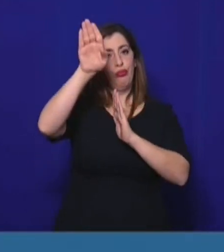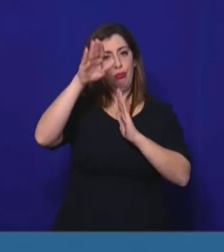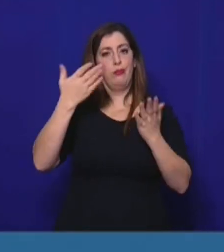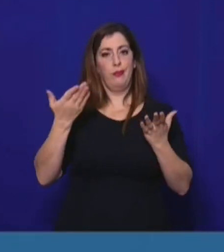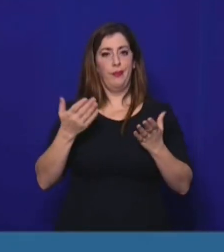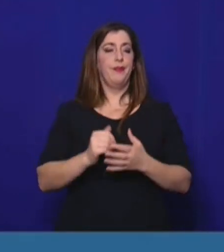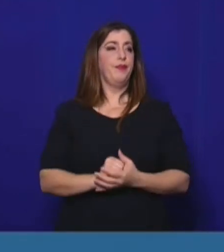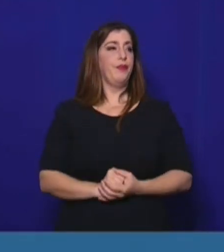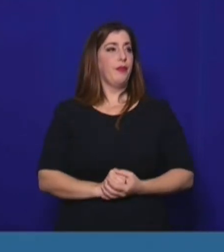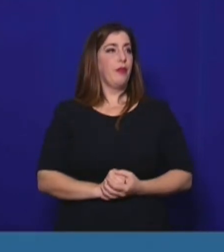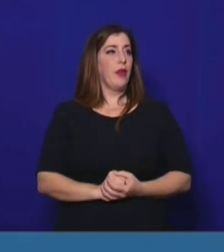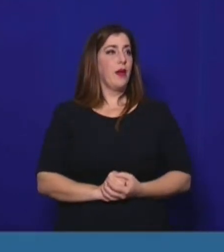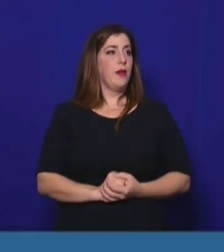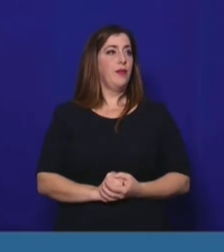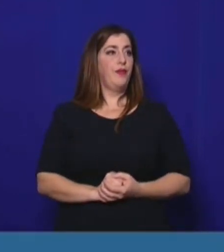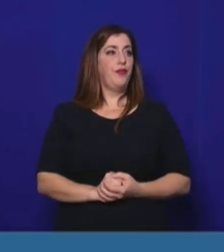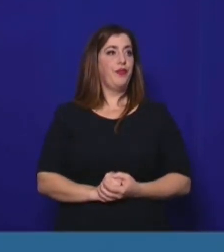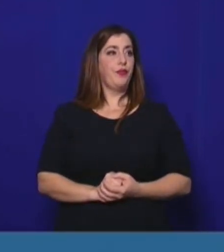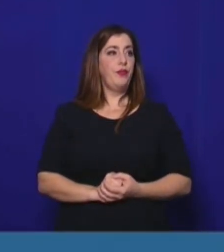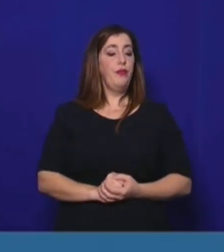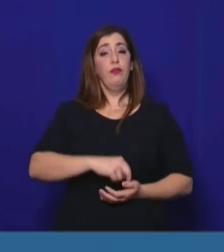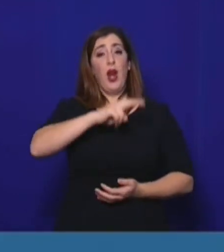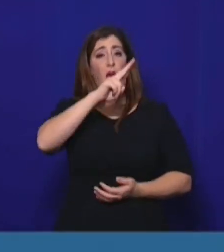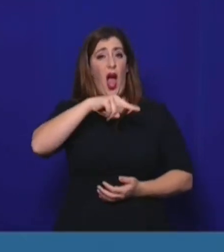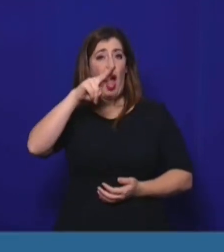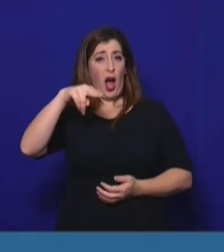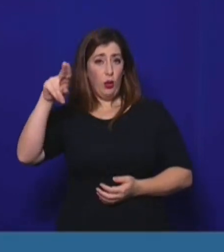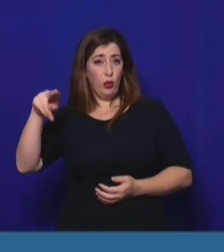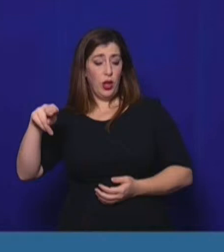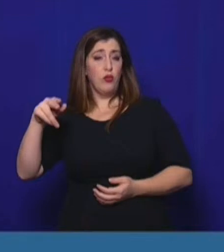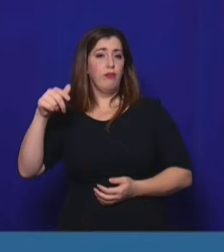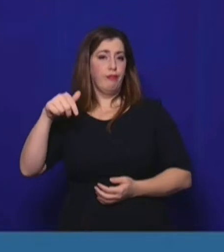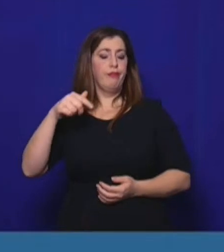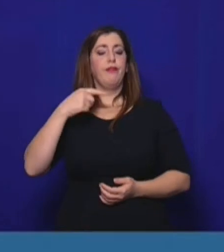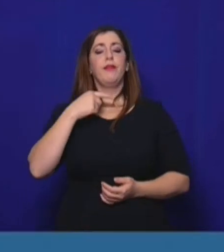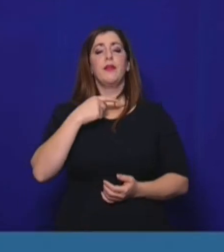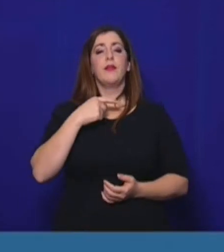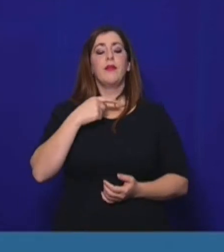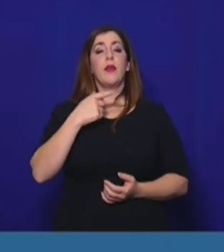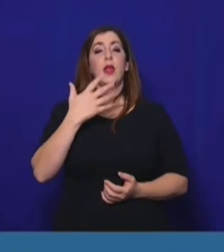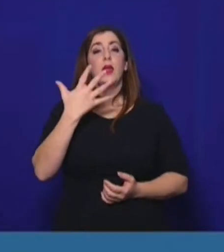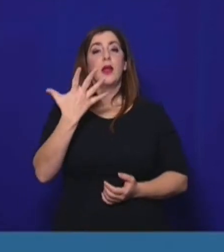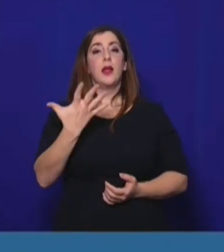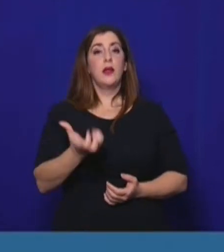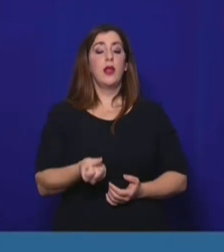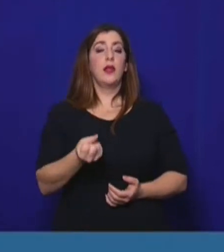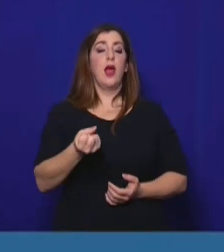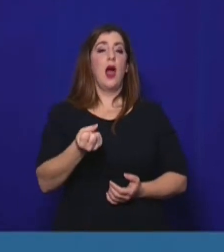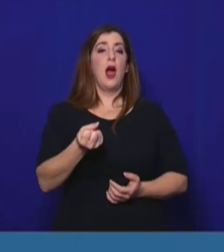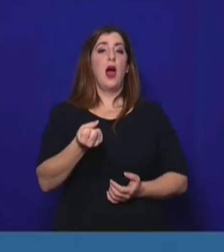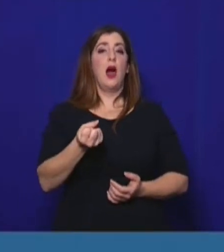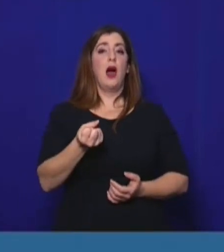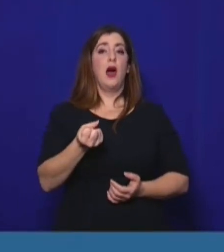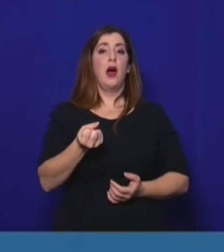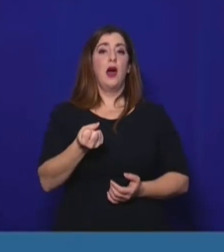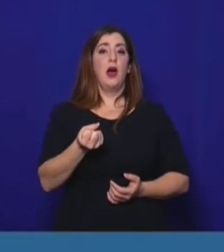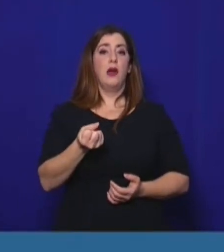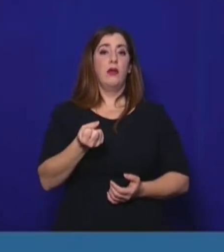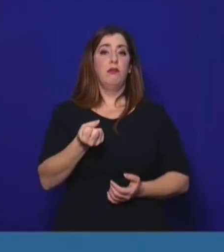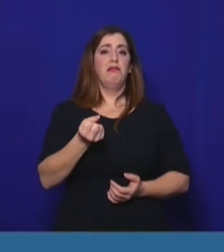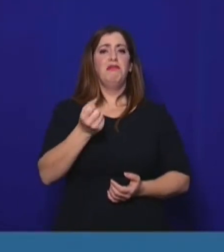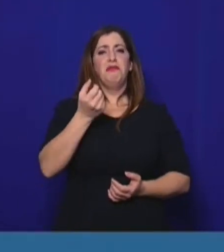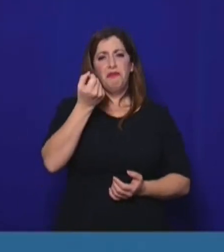fuq. Għawdex ukoll għandna xenarju fejn kellna numru ta' każijiet attivi bħalma kellna